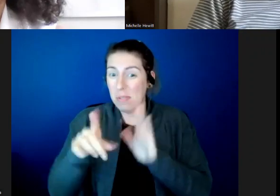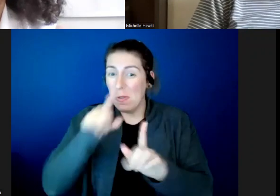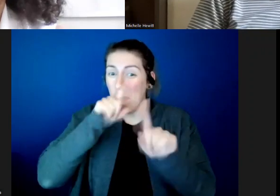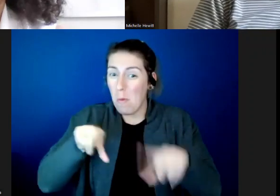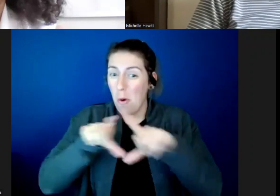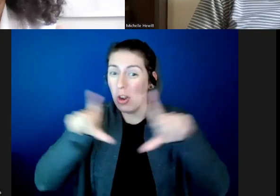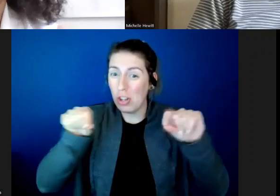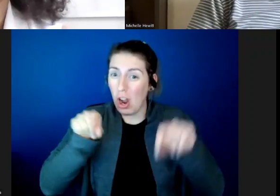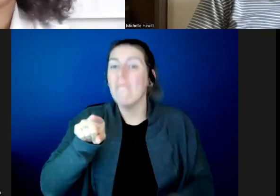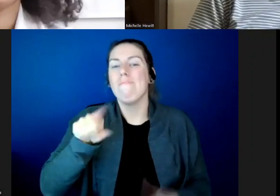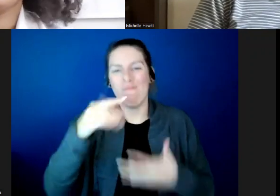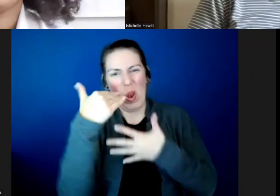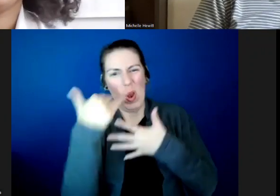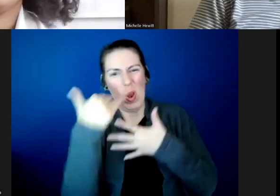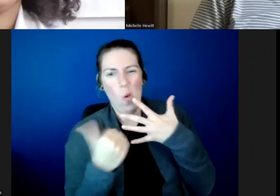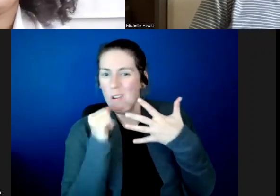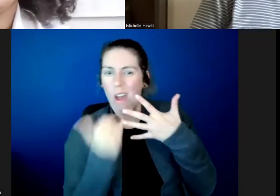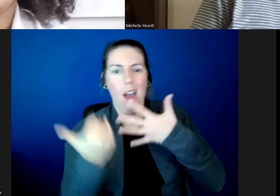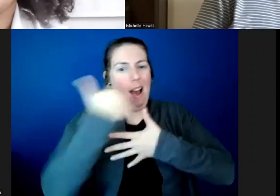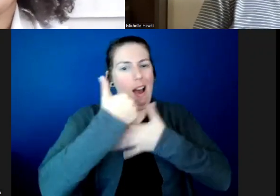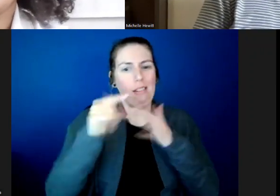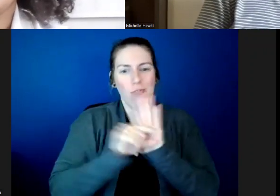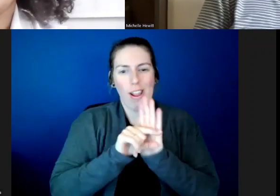the way it does.